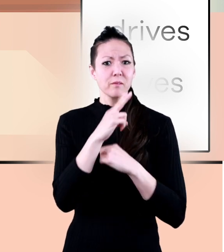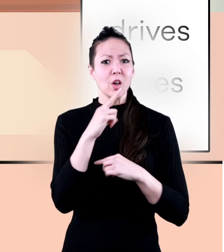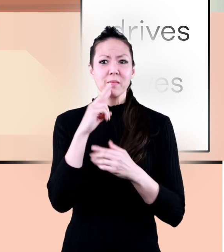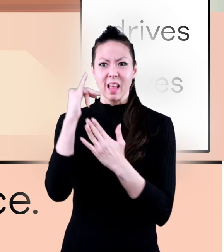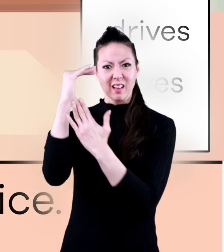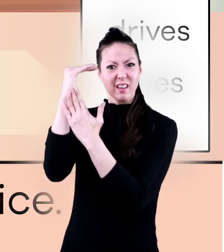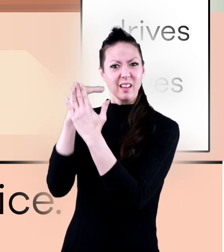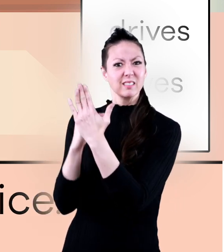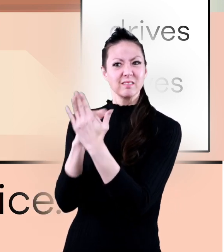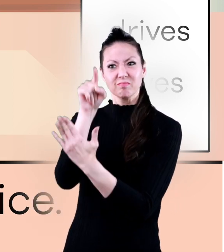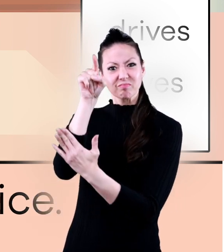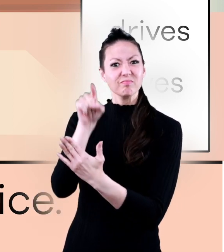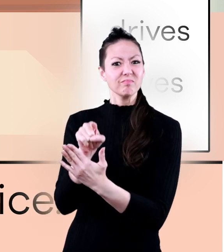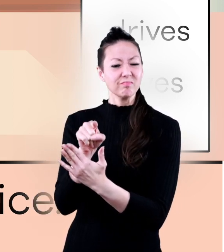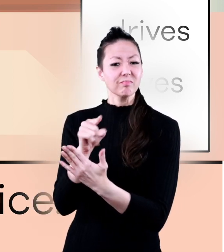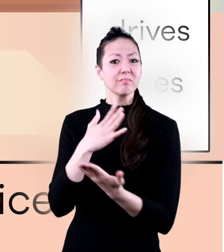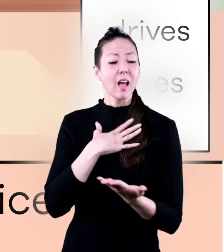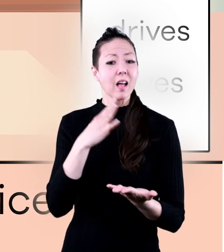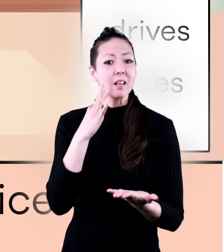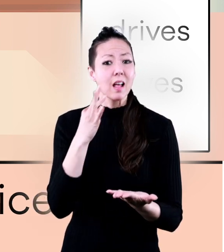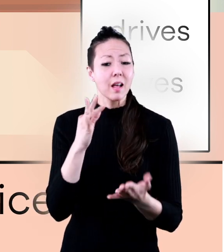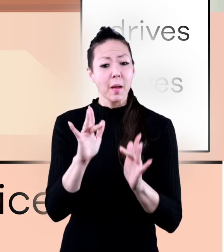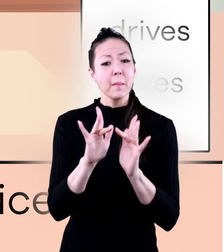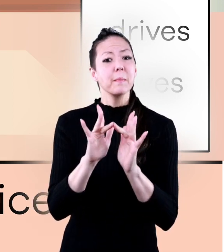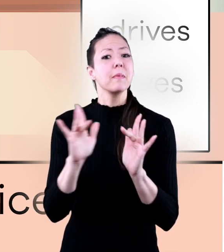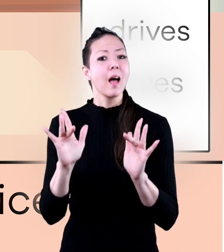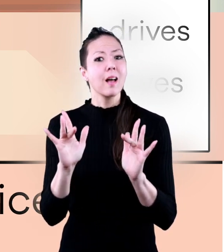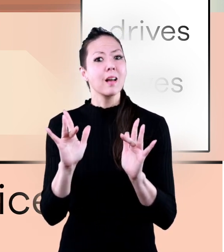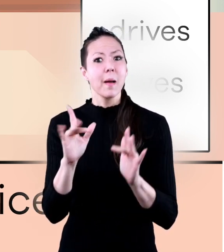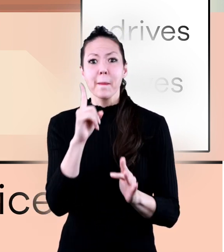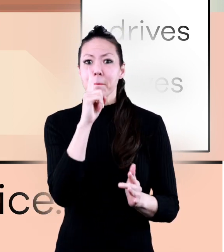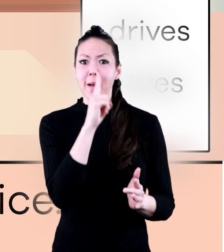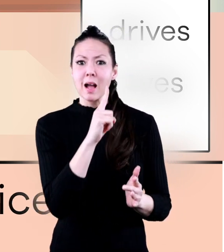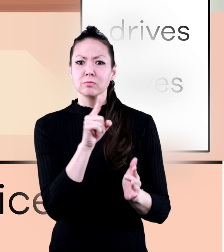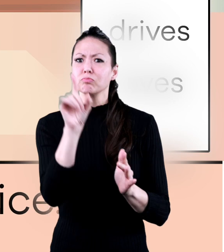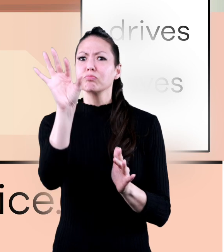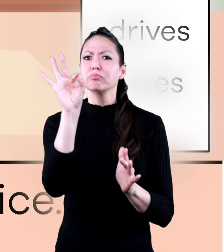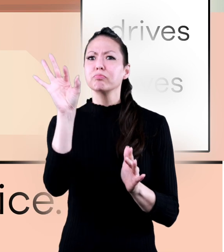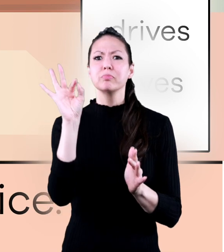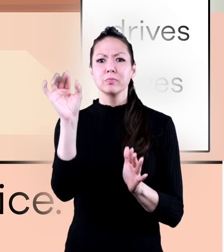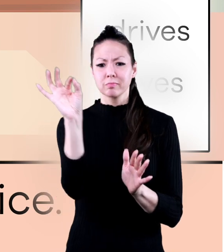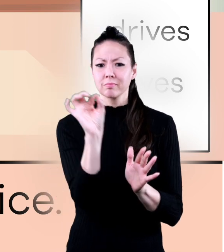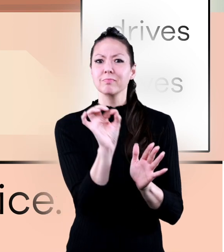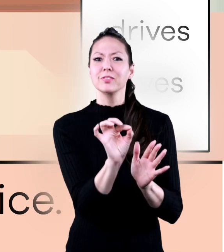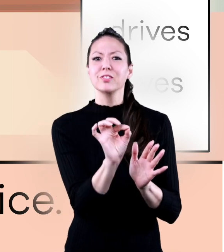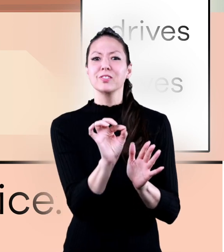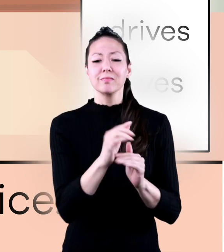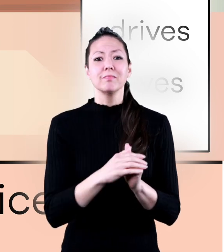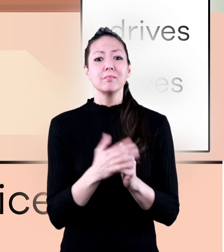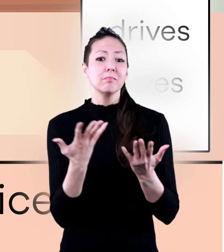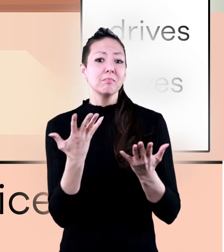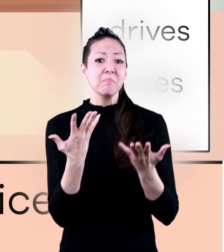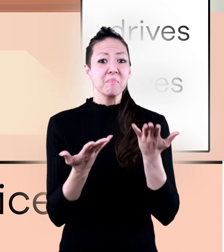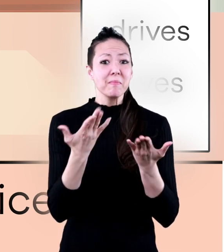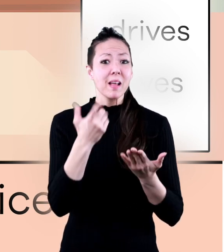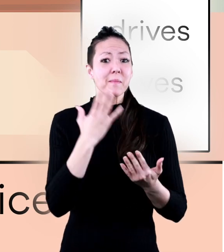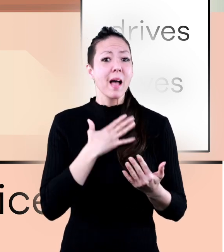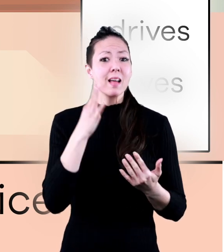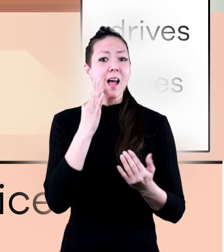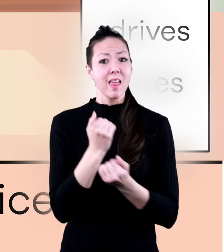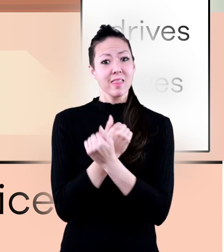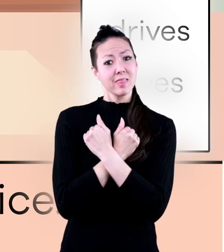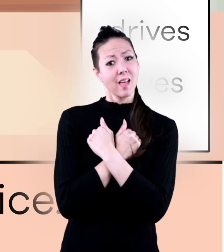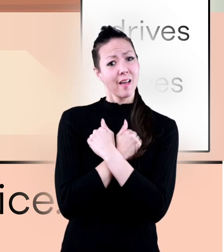to fill in the sentence. My cat blank mice. How